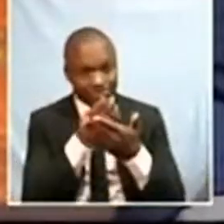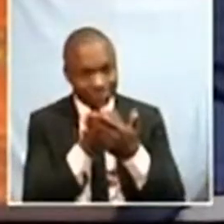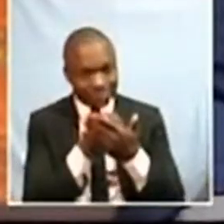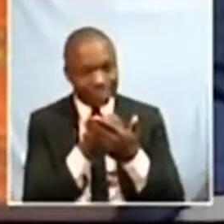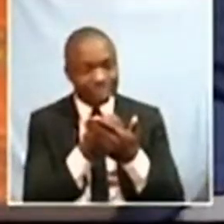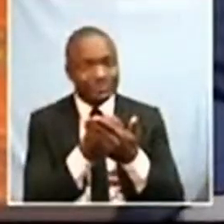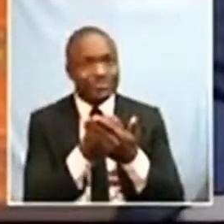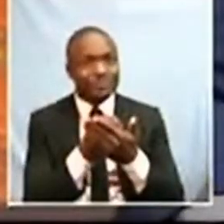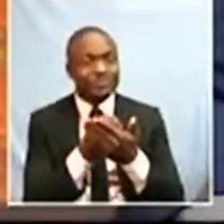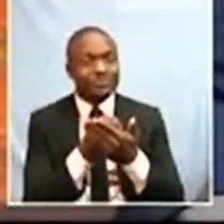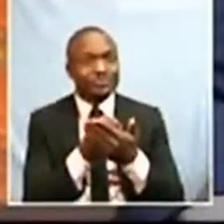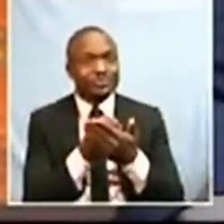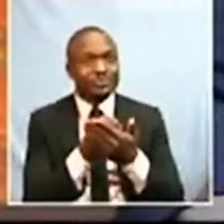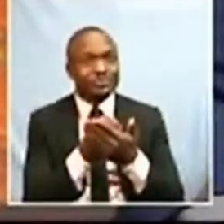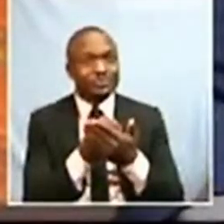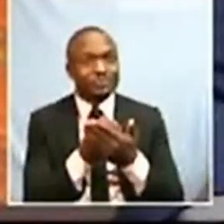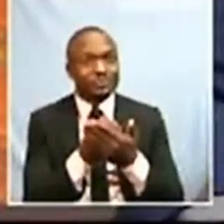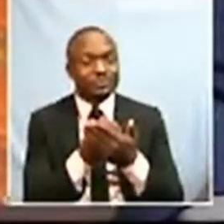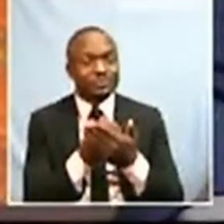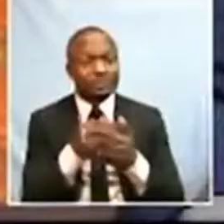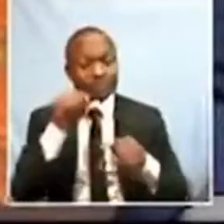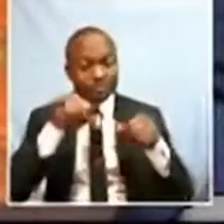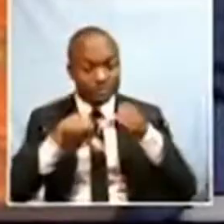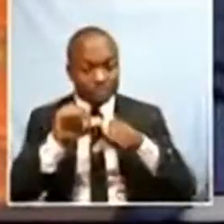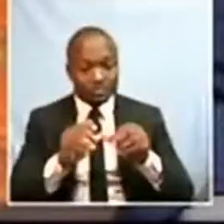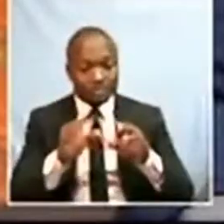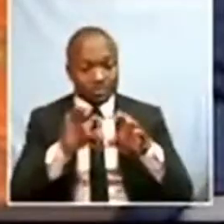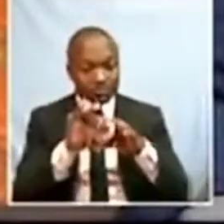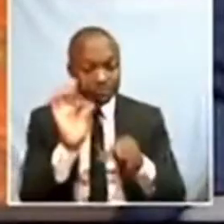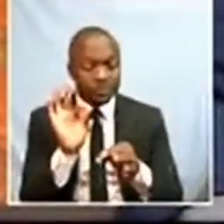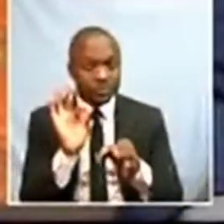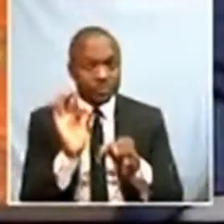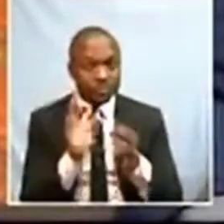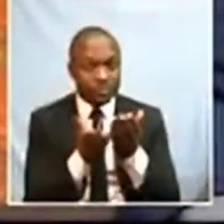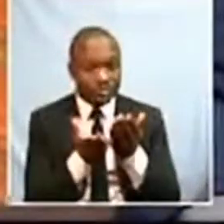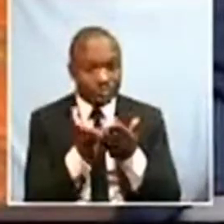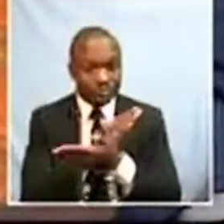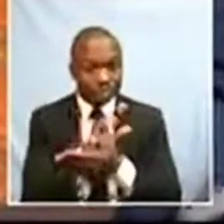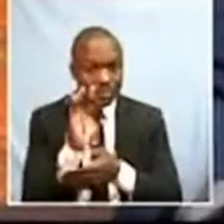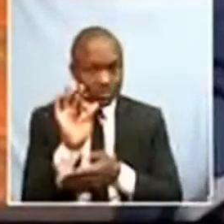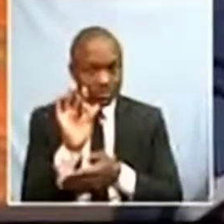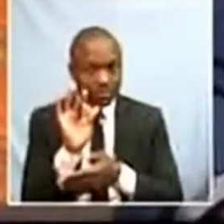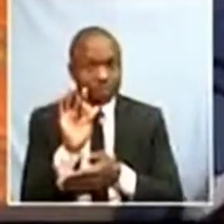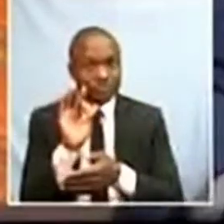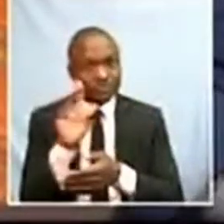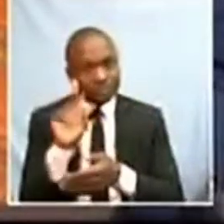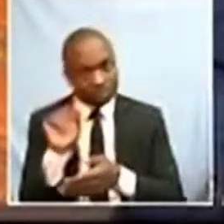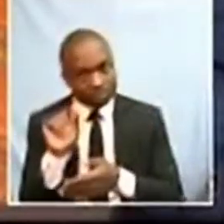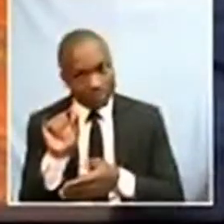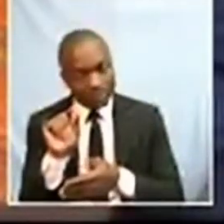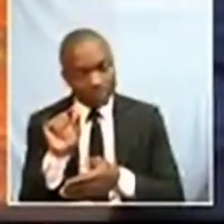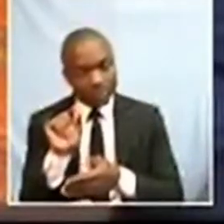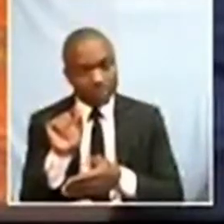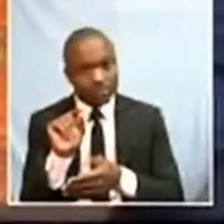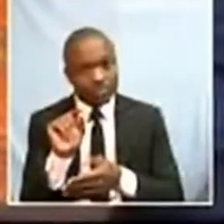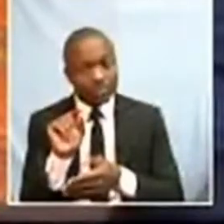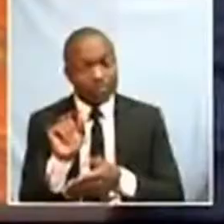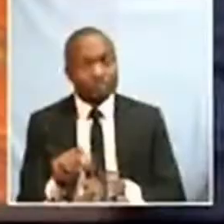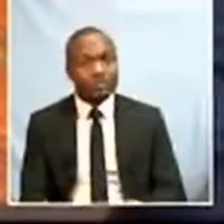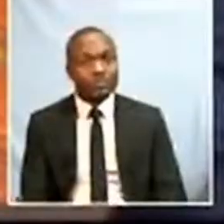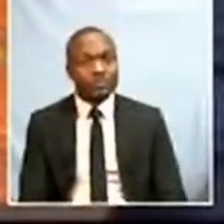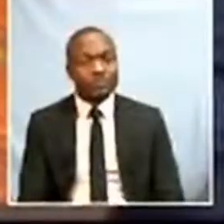on the auditor's findings on page 19 and 20, Chair, where